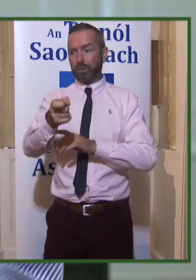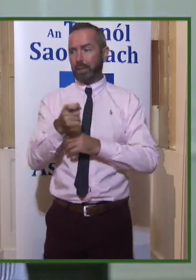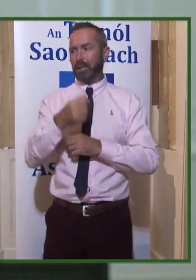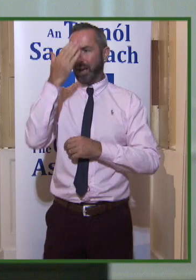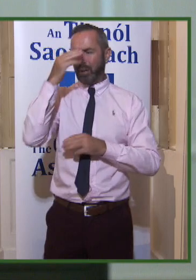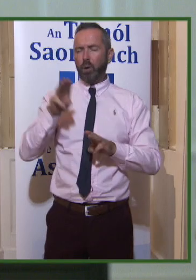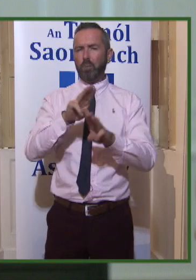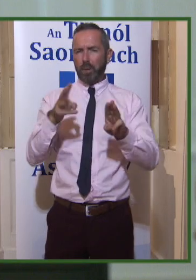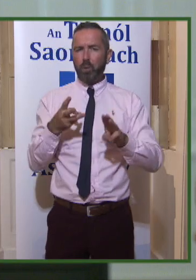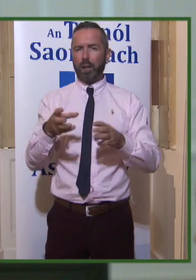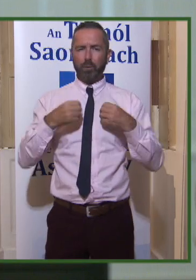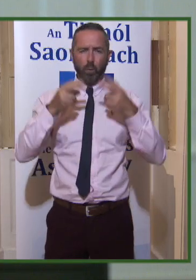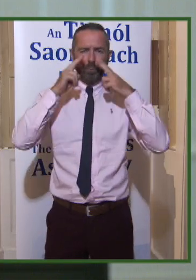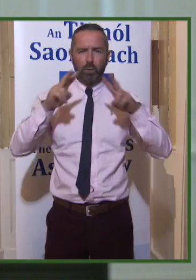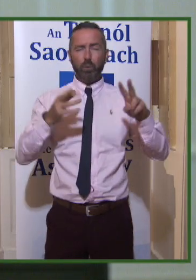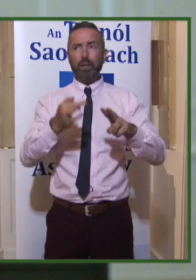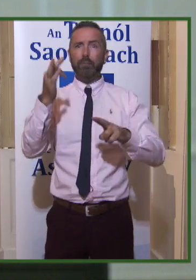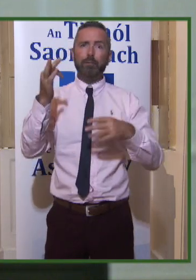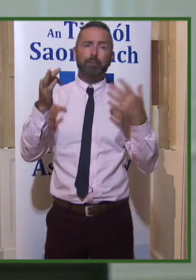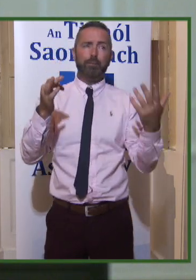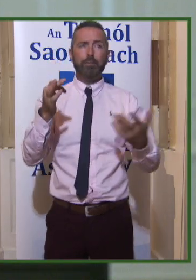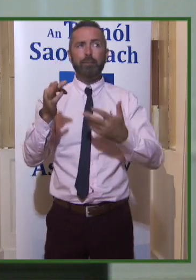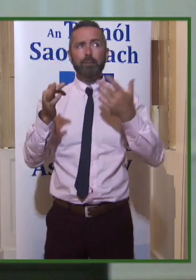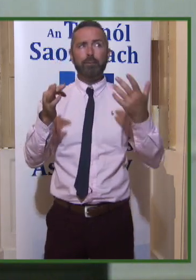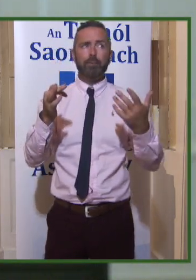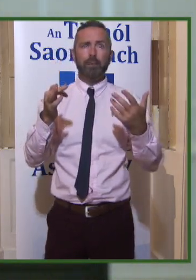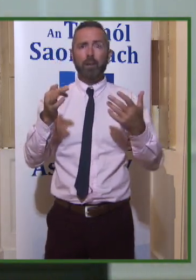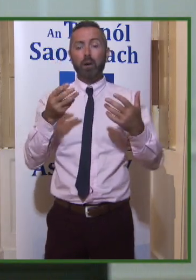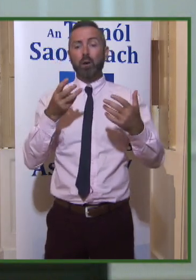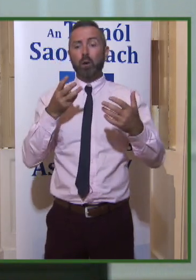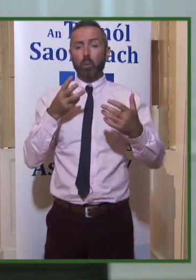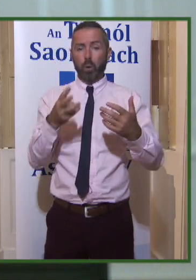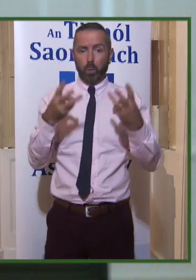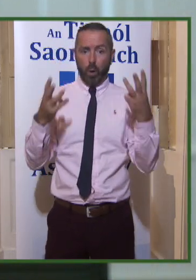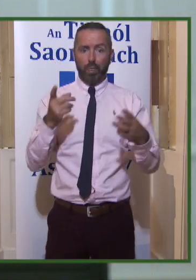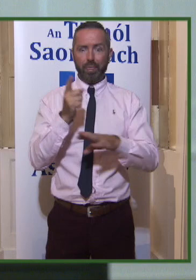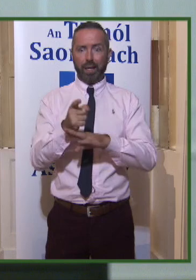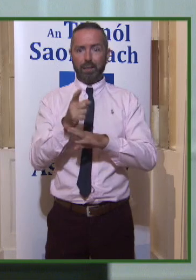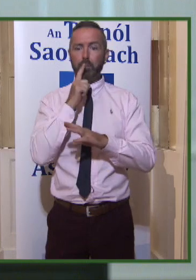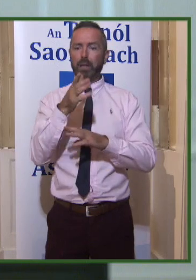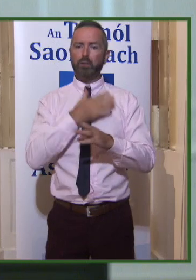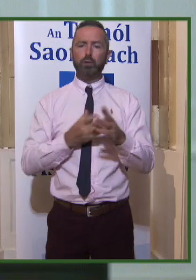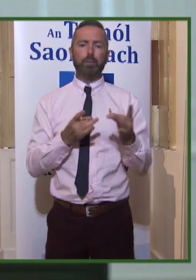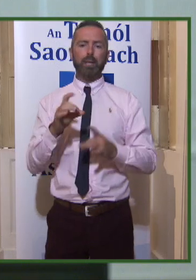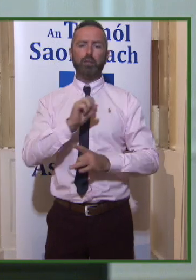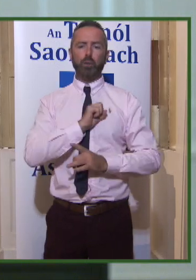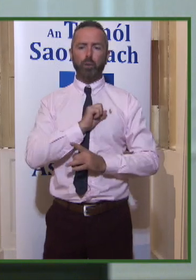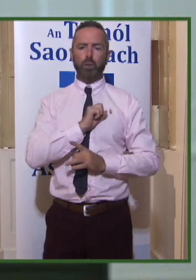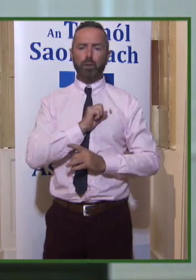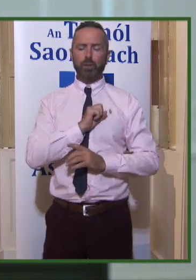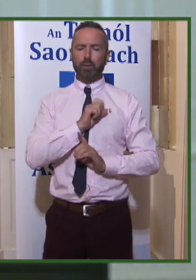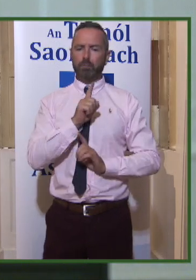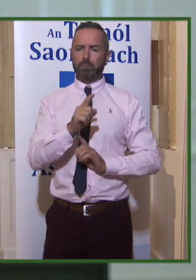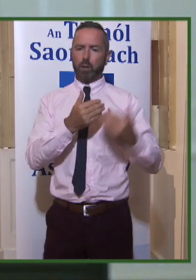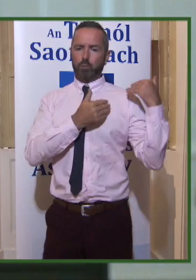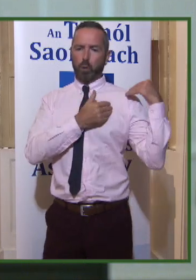people will have views on whether or not, and it's something we'll vote on local taxes, but that's just to make sure that the